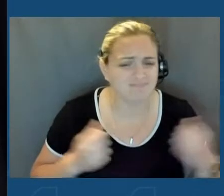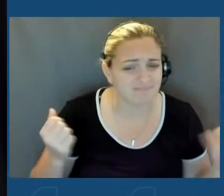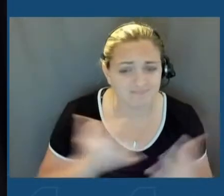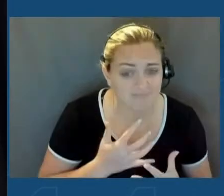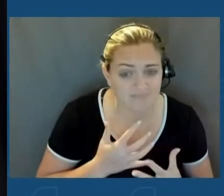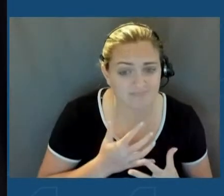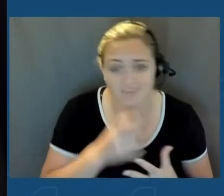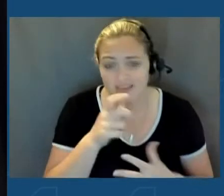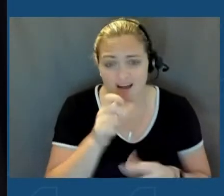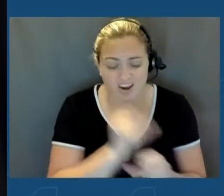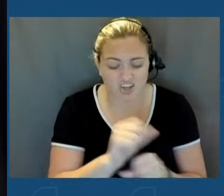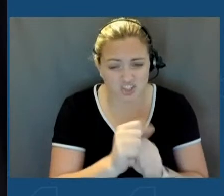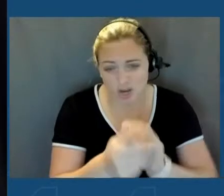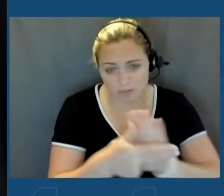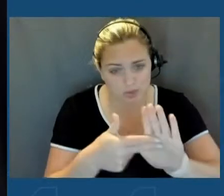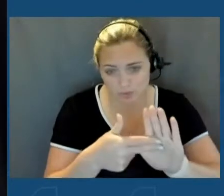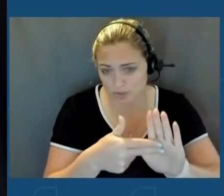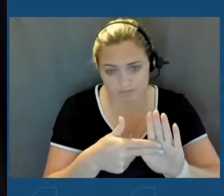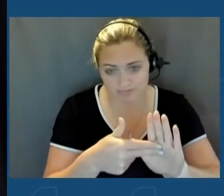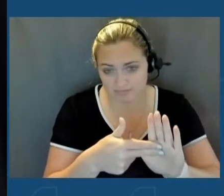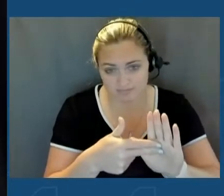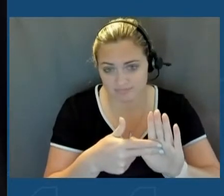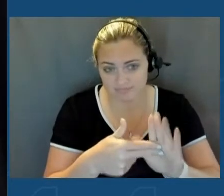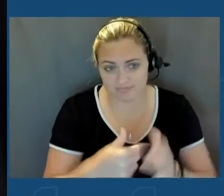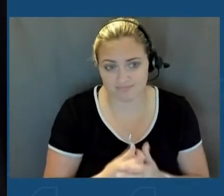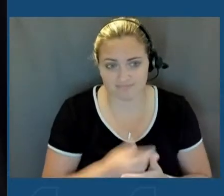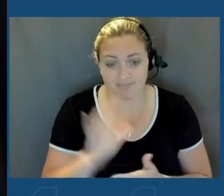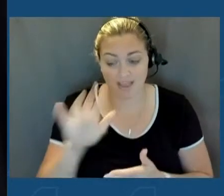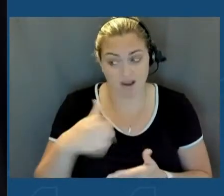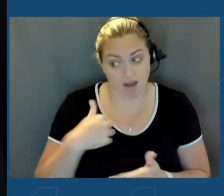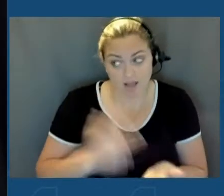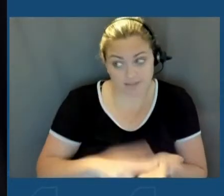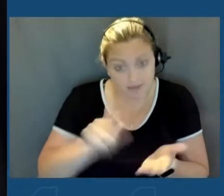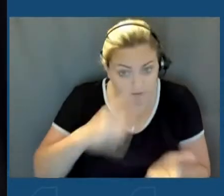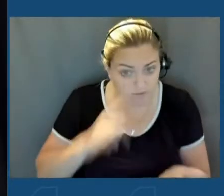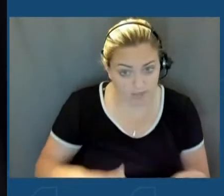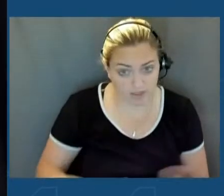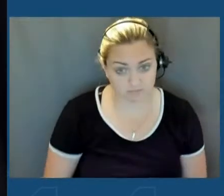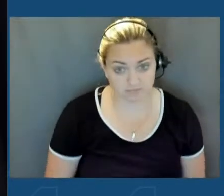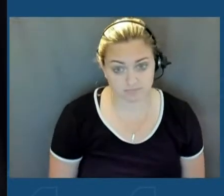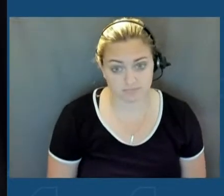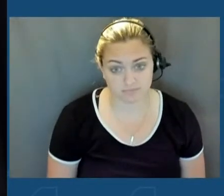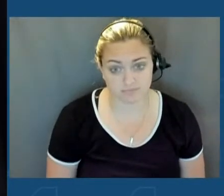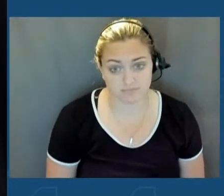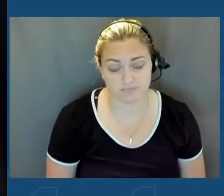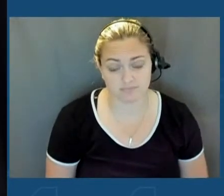job description and not something that I signed up for.